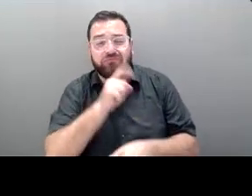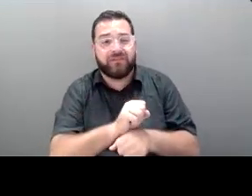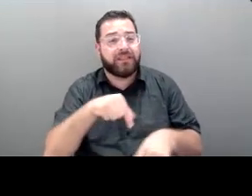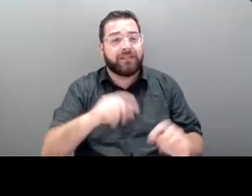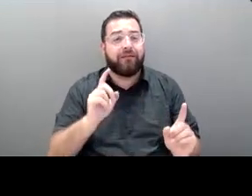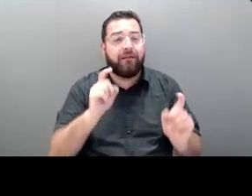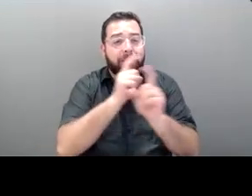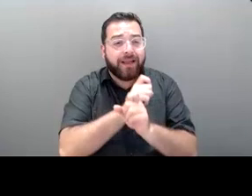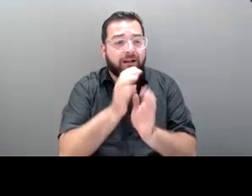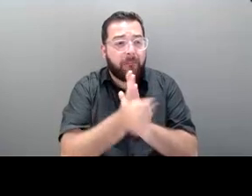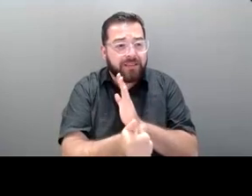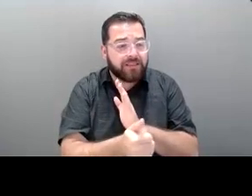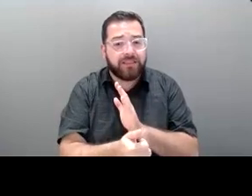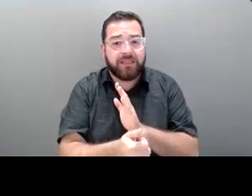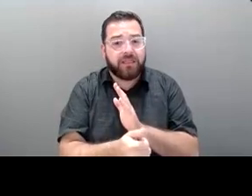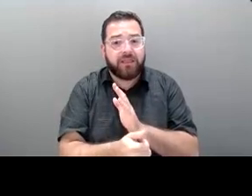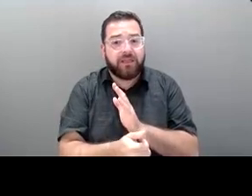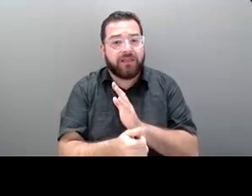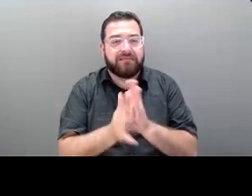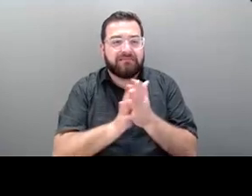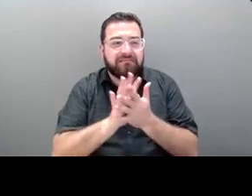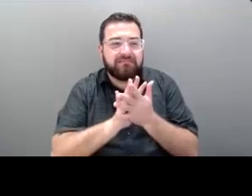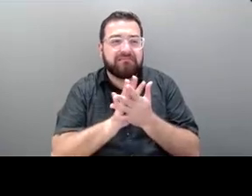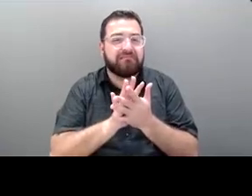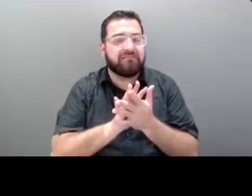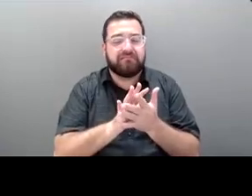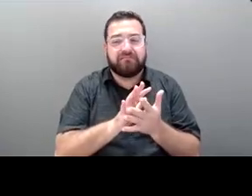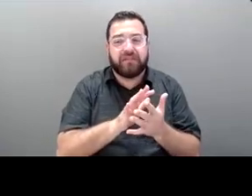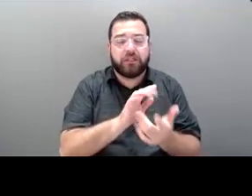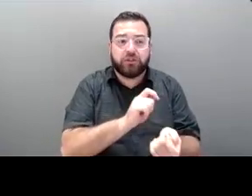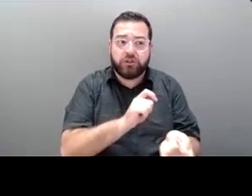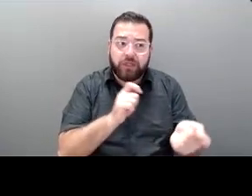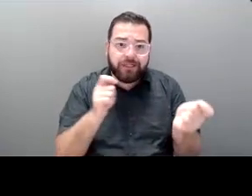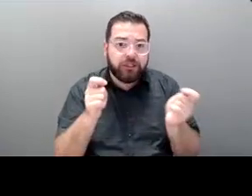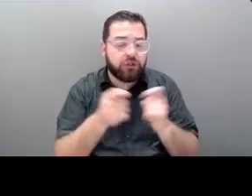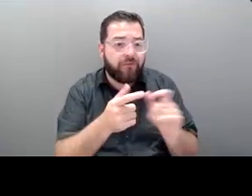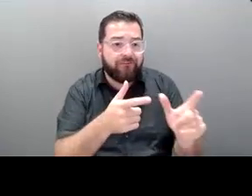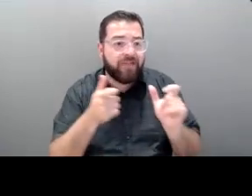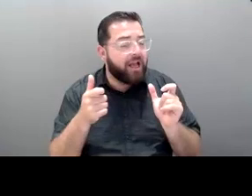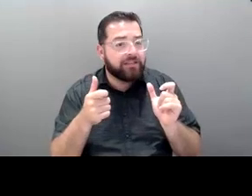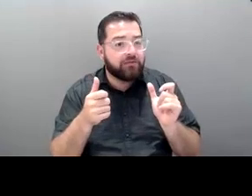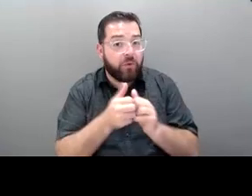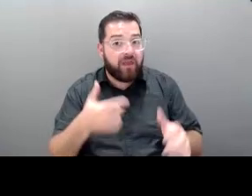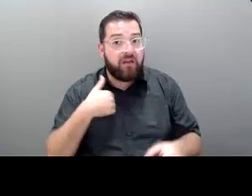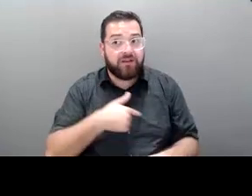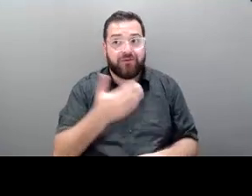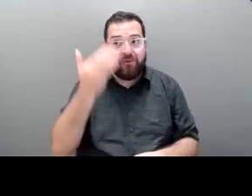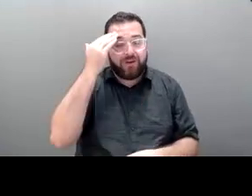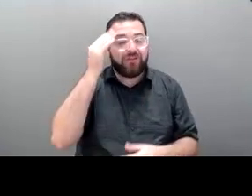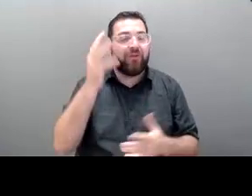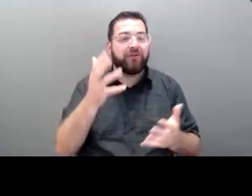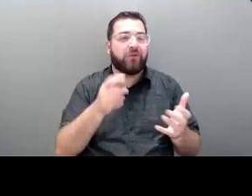and it's one that's shifty and murky and shifting like underneath our feet. So I just want to really acknowledge